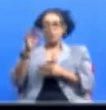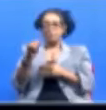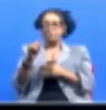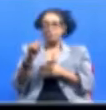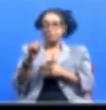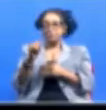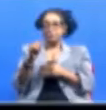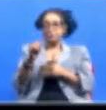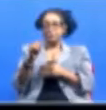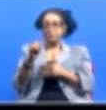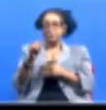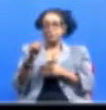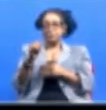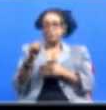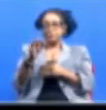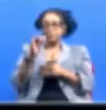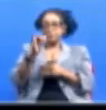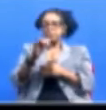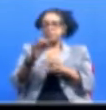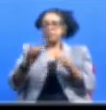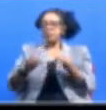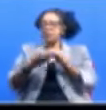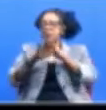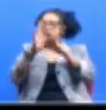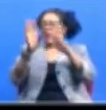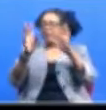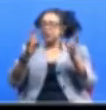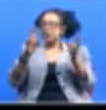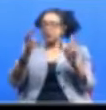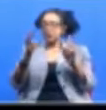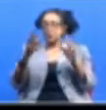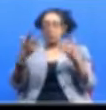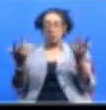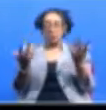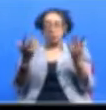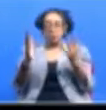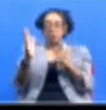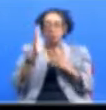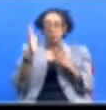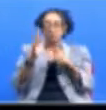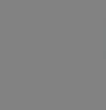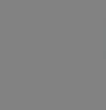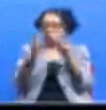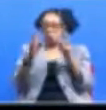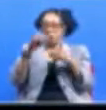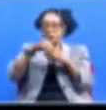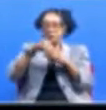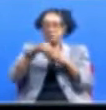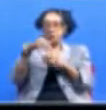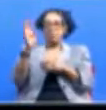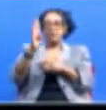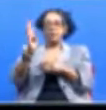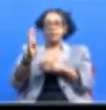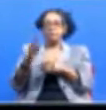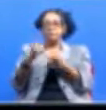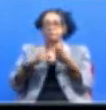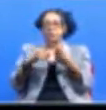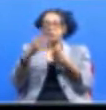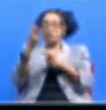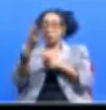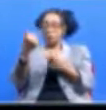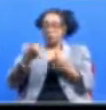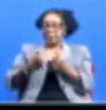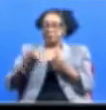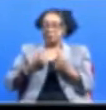following story is a clear reflection of how ugly the face of insecurity is in the county of Baringo. A four-year-old girl survived a